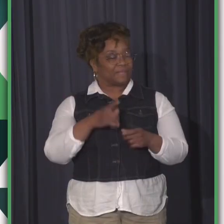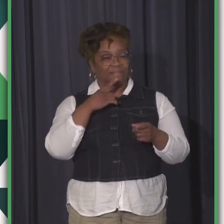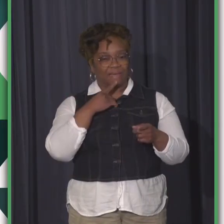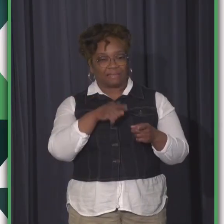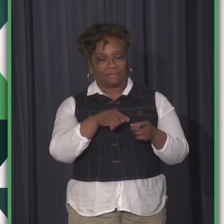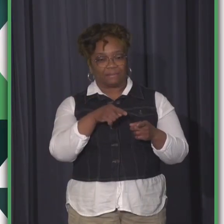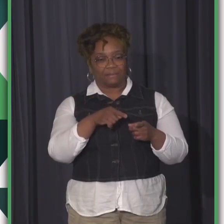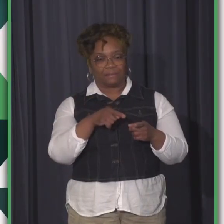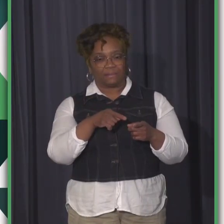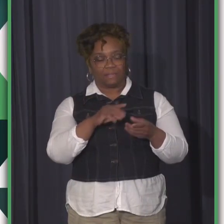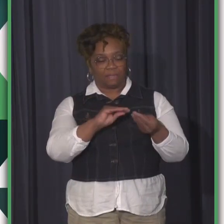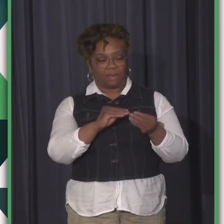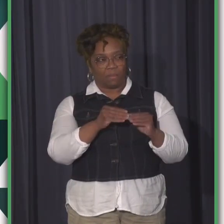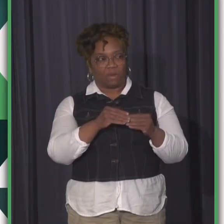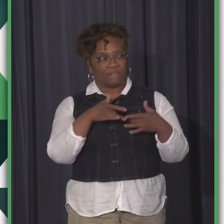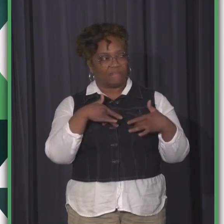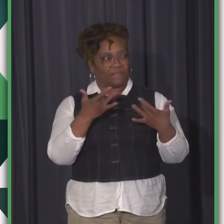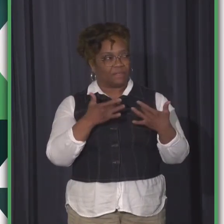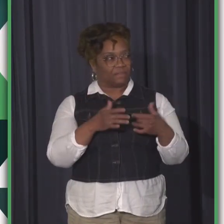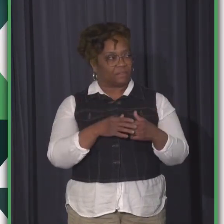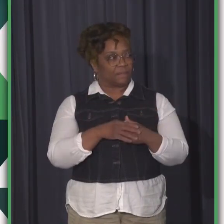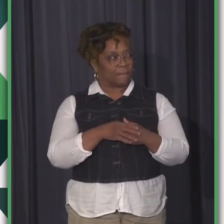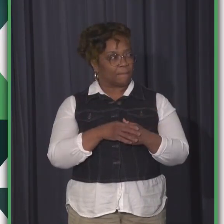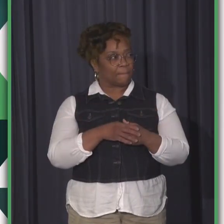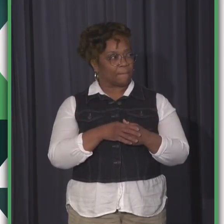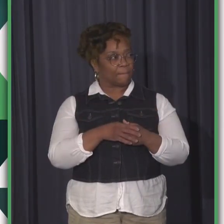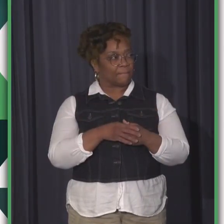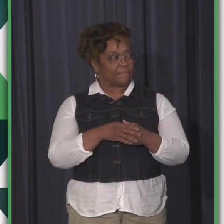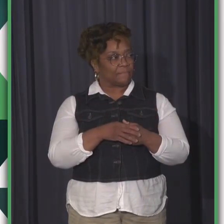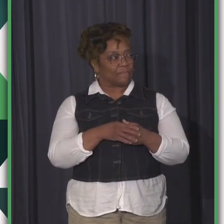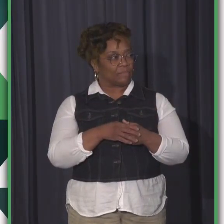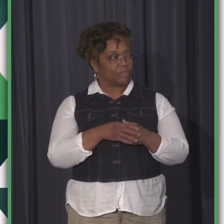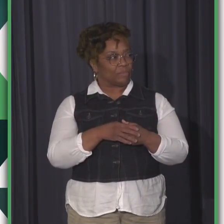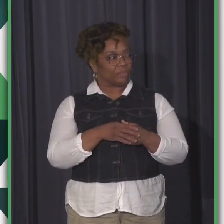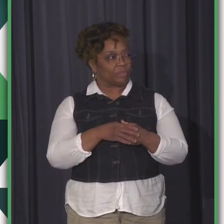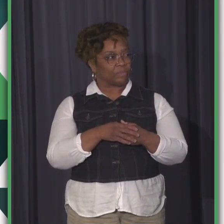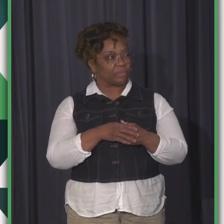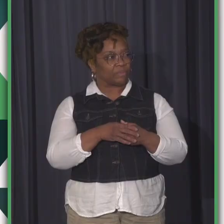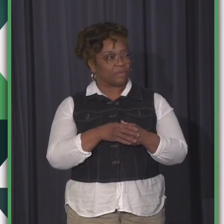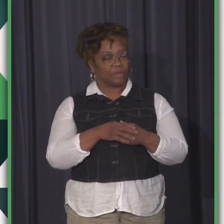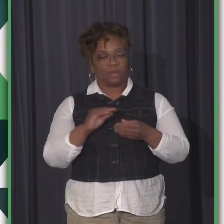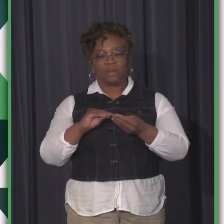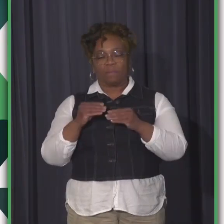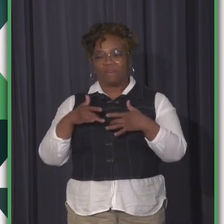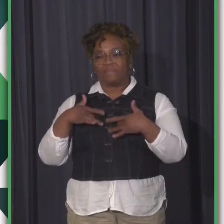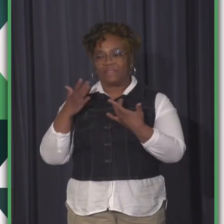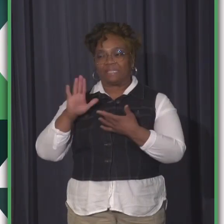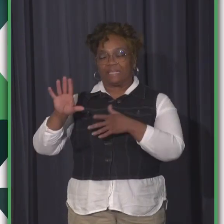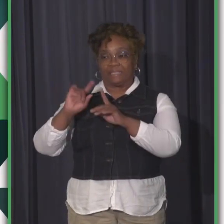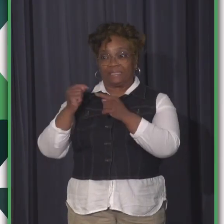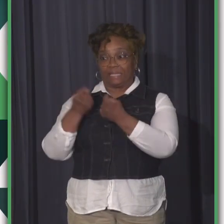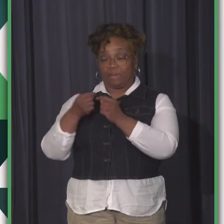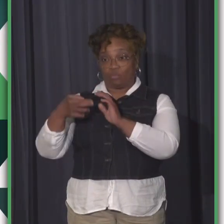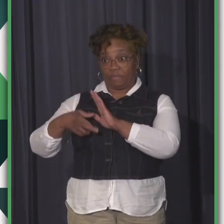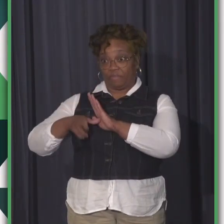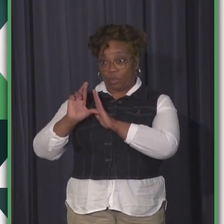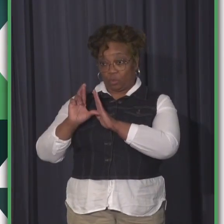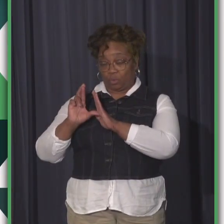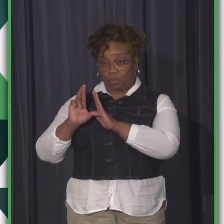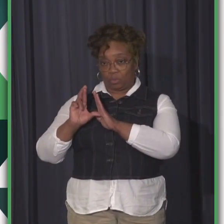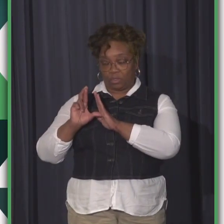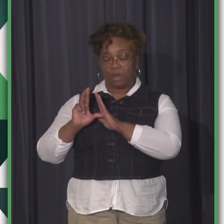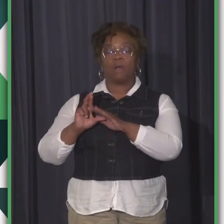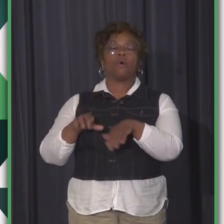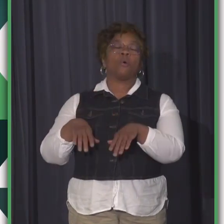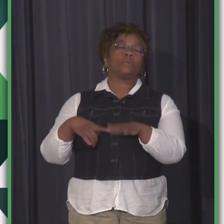events. Yeah, that is the number of events. That's the number of events that his team It's a audited, sample. that they reviewed. Right,